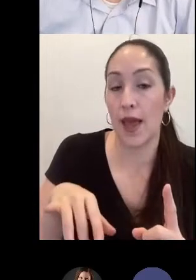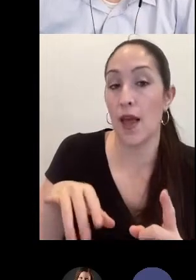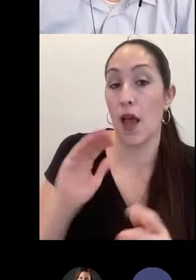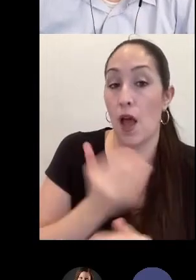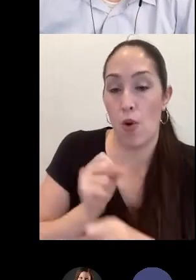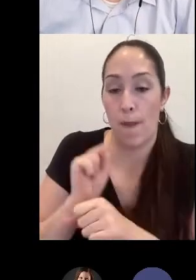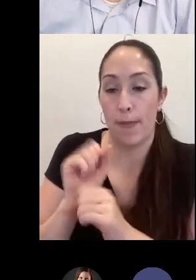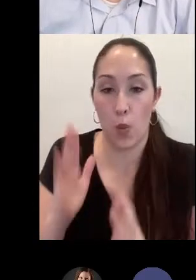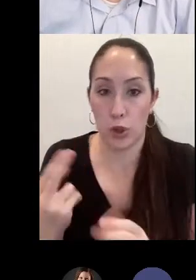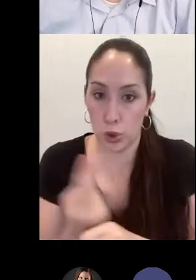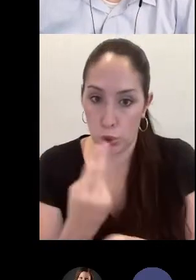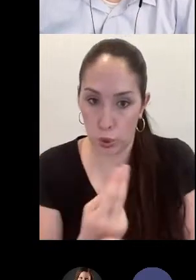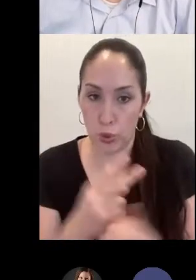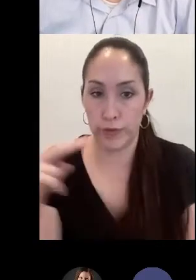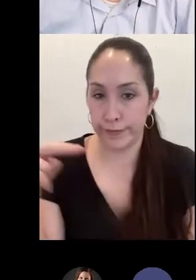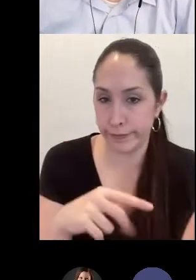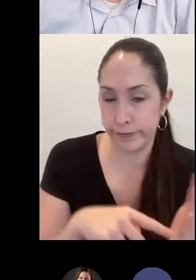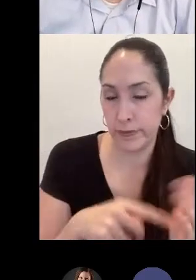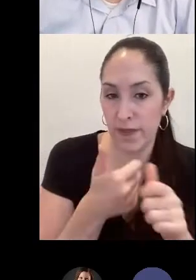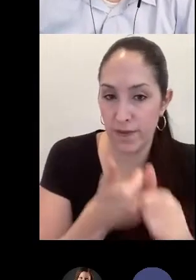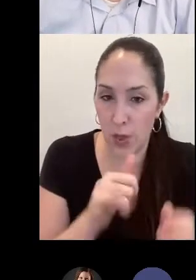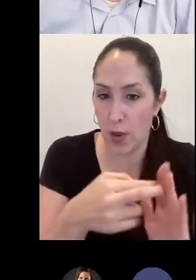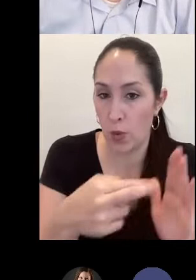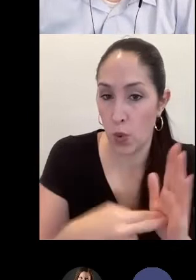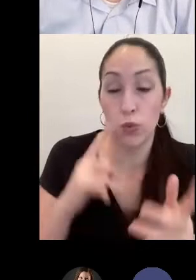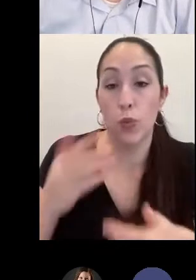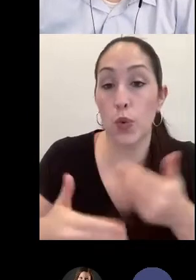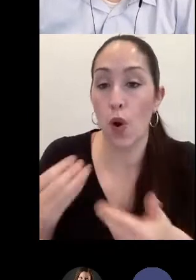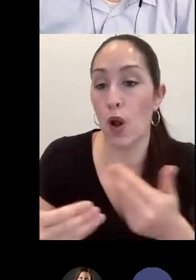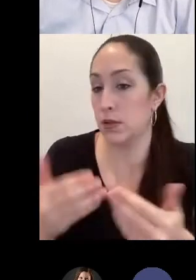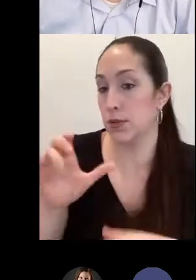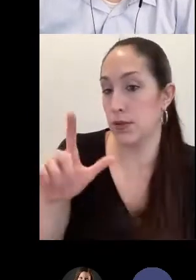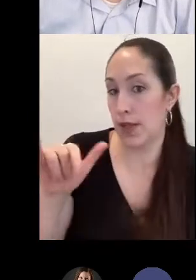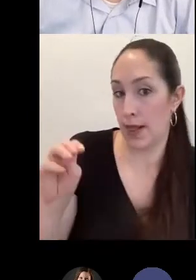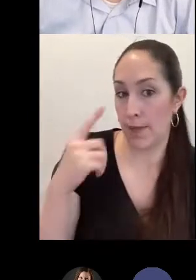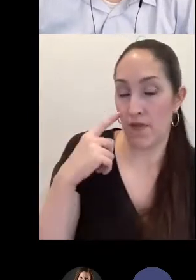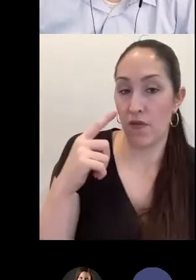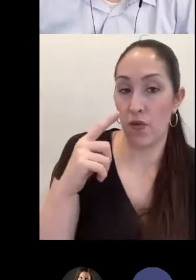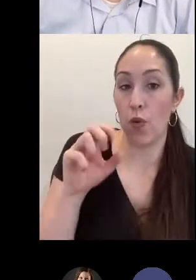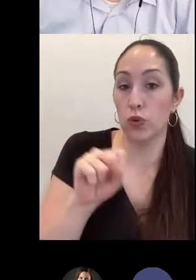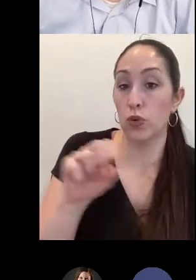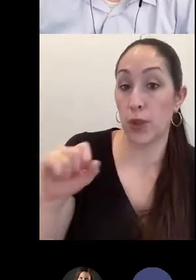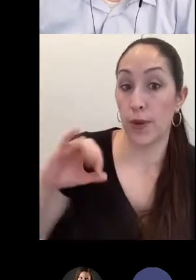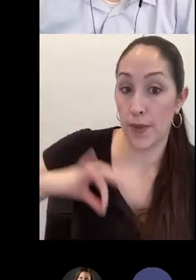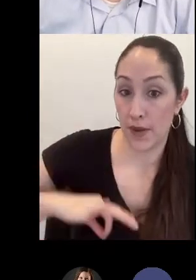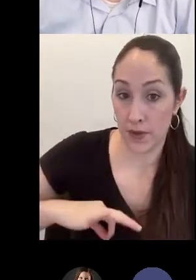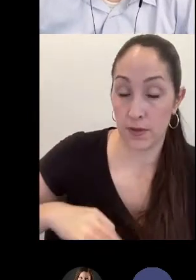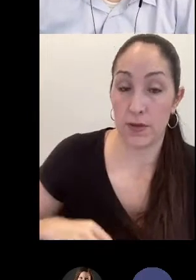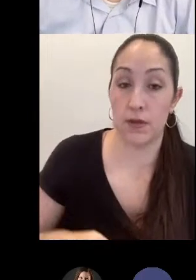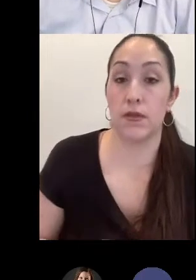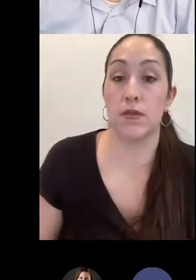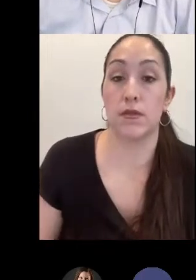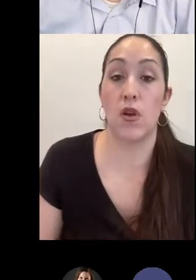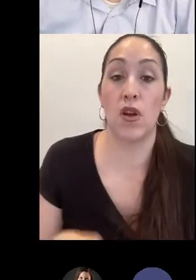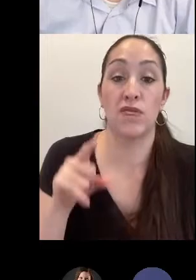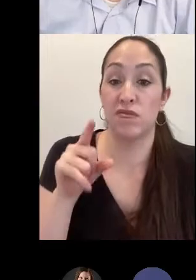employees to process claims for Social Security benefits. The public version of POMS is identical to the version